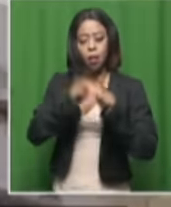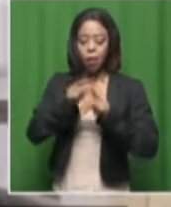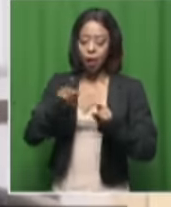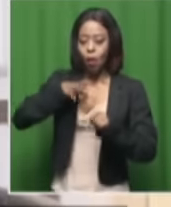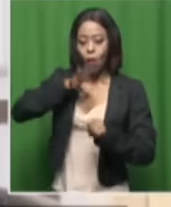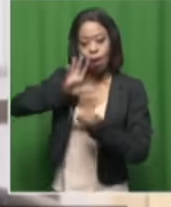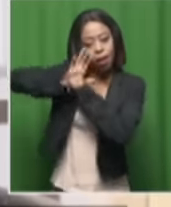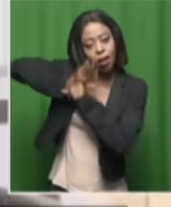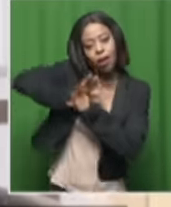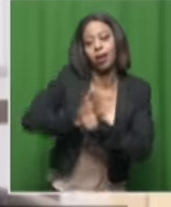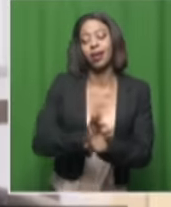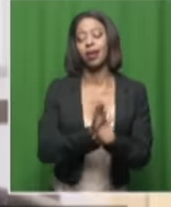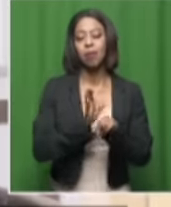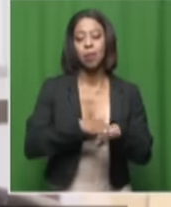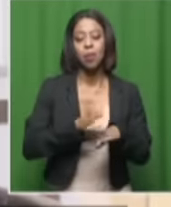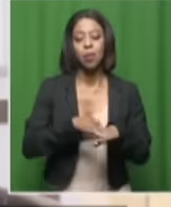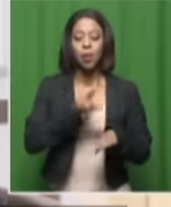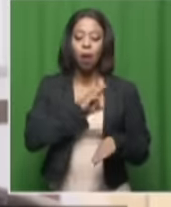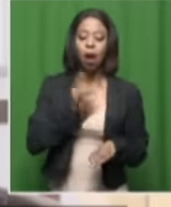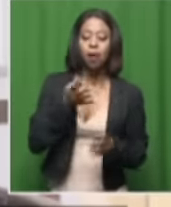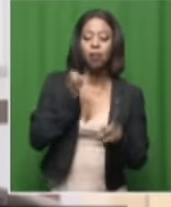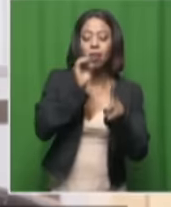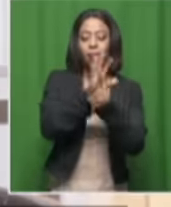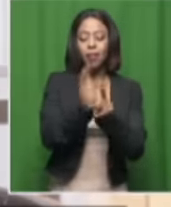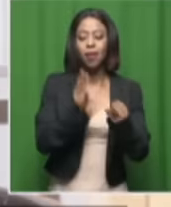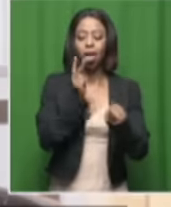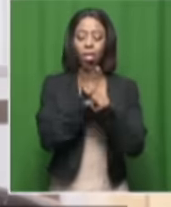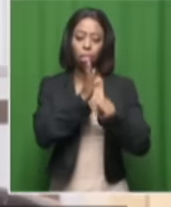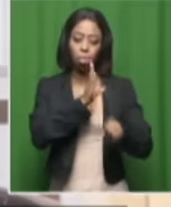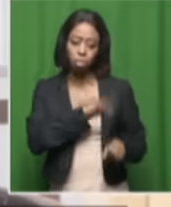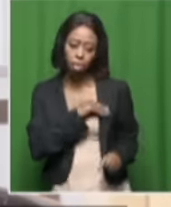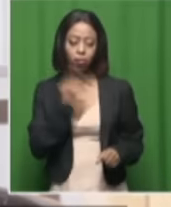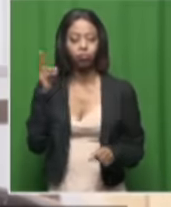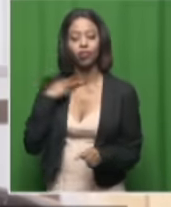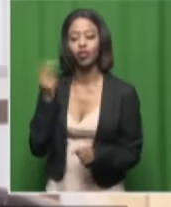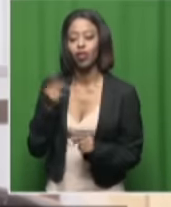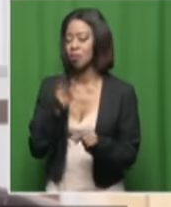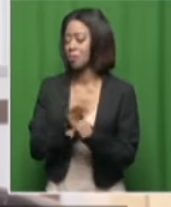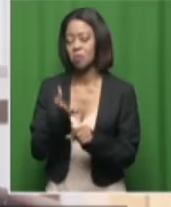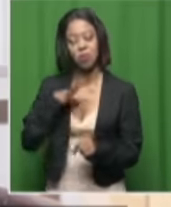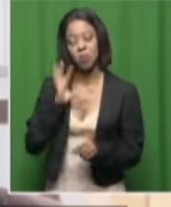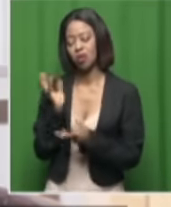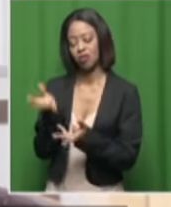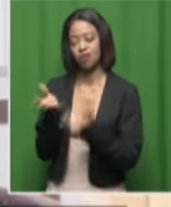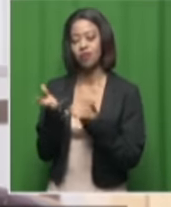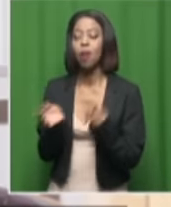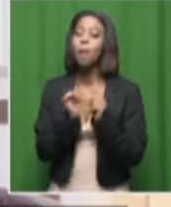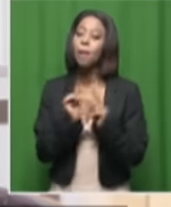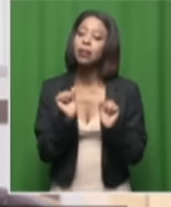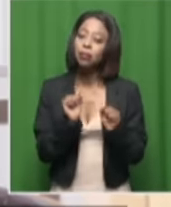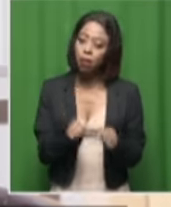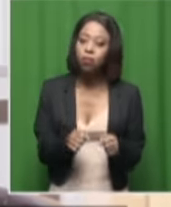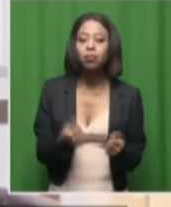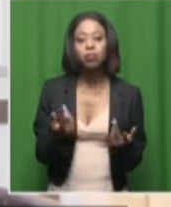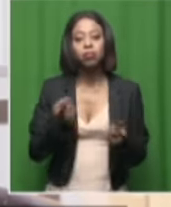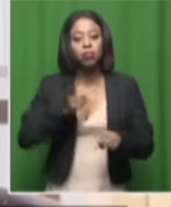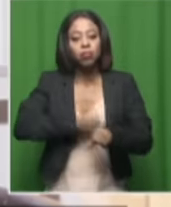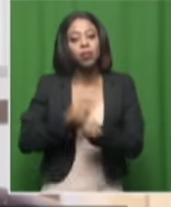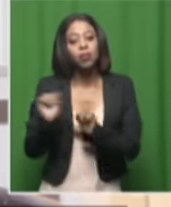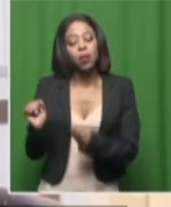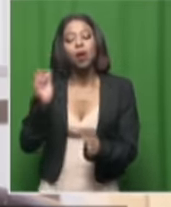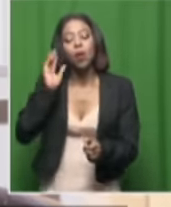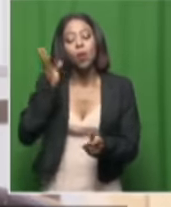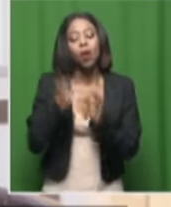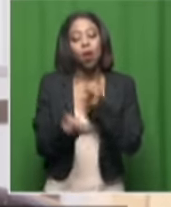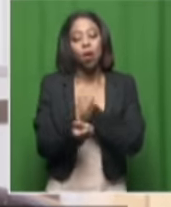a situation where he gets to be exposed again and get disappointed. But the list was there. When his time was going to come,